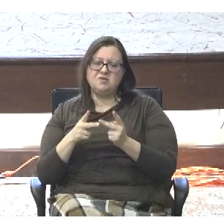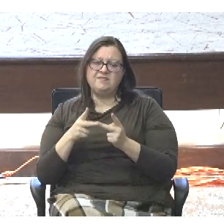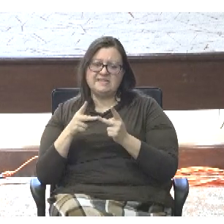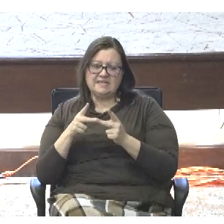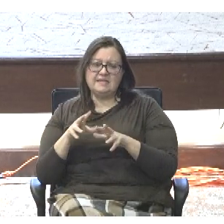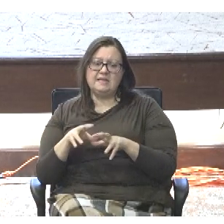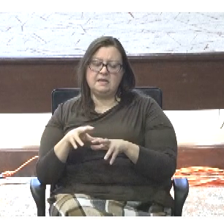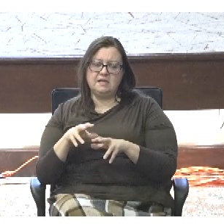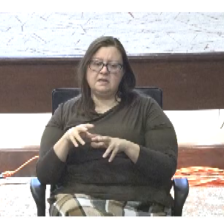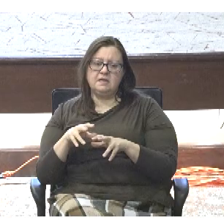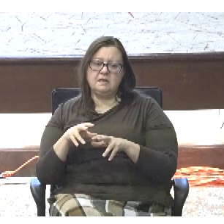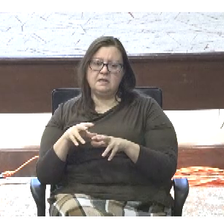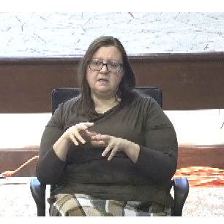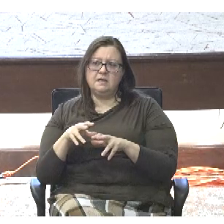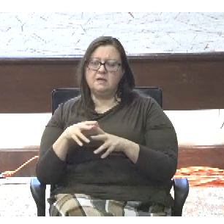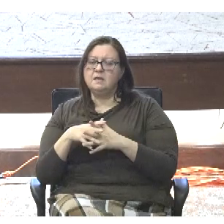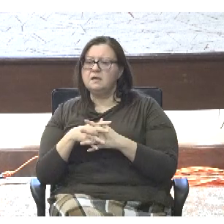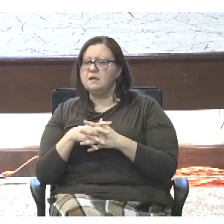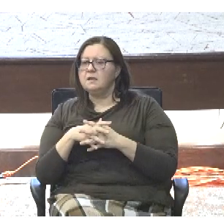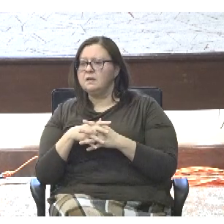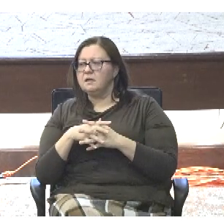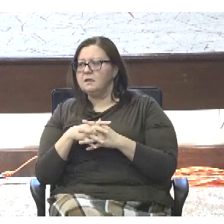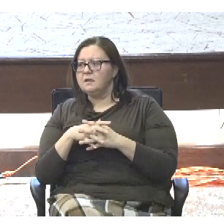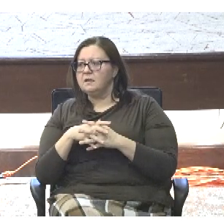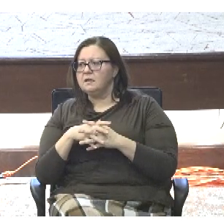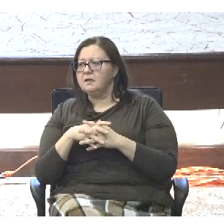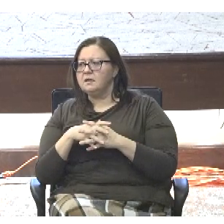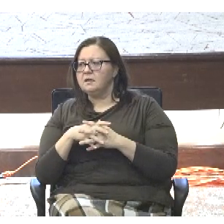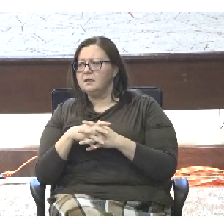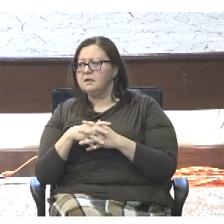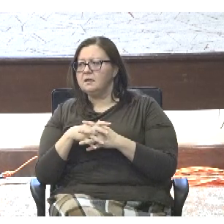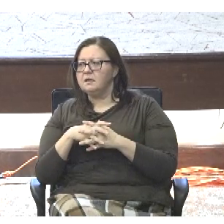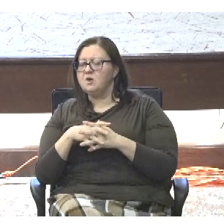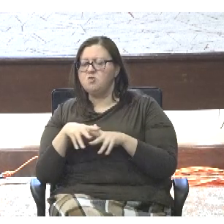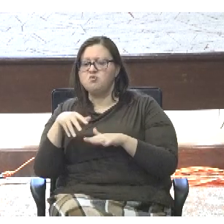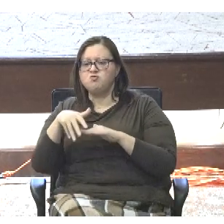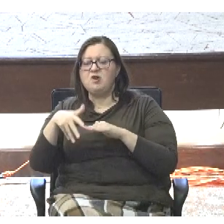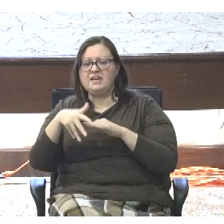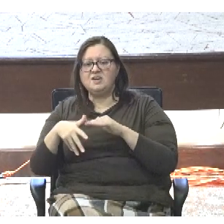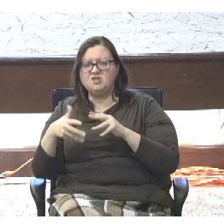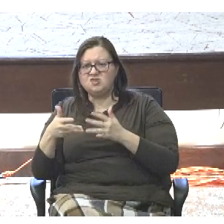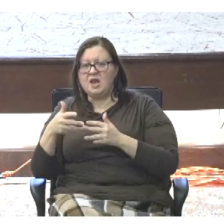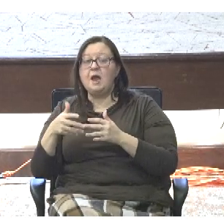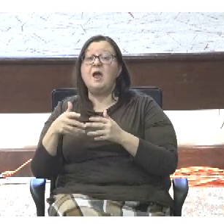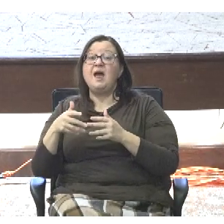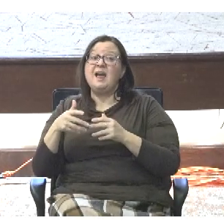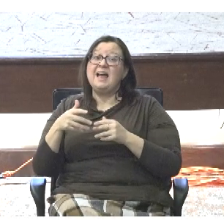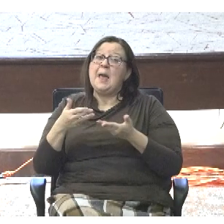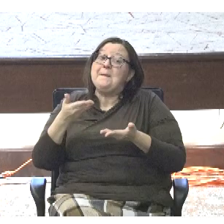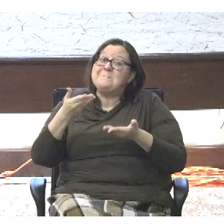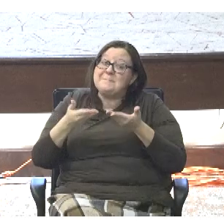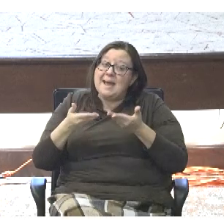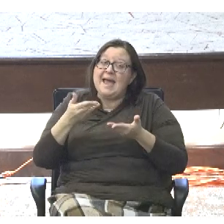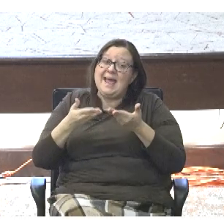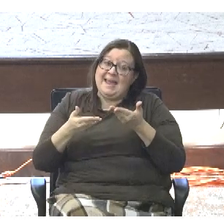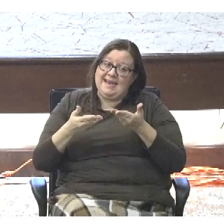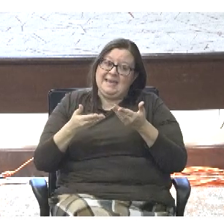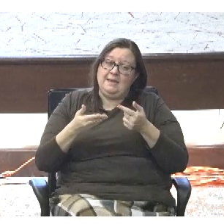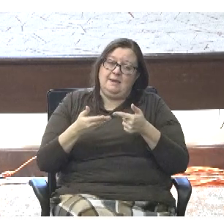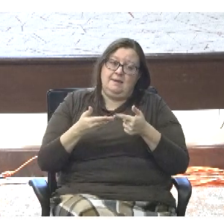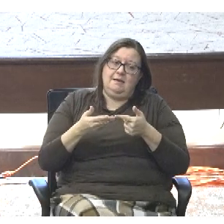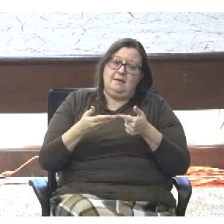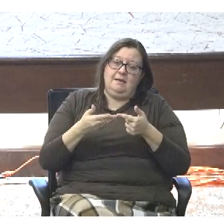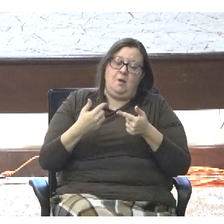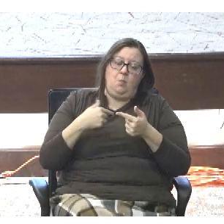within public rights-of-way or dedicated public drainage easements may be maintained by the city of Waco. They took exception to the word